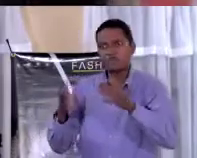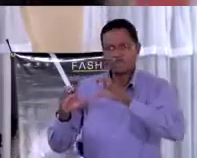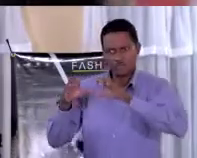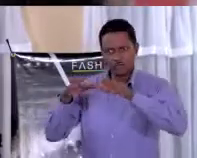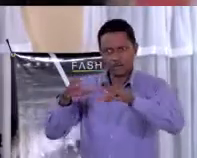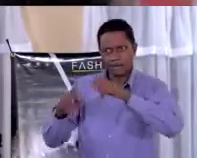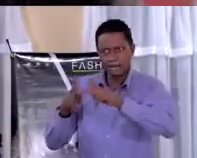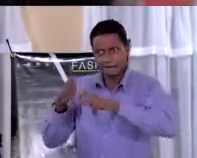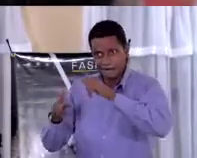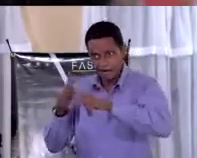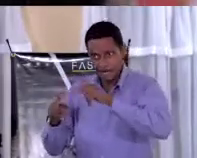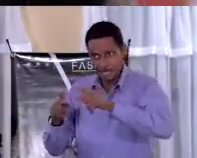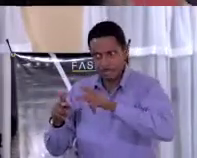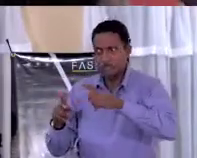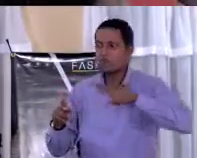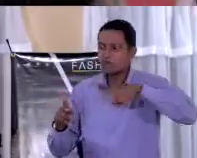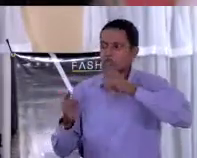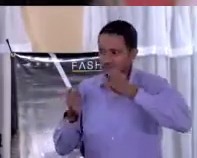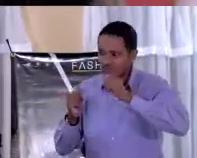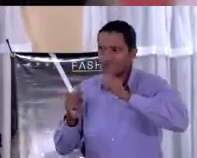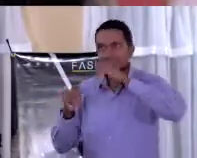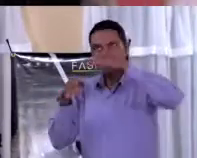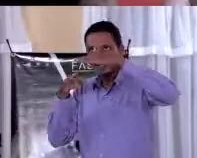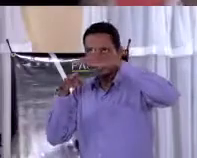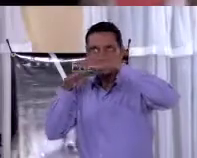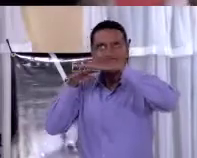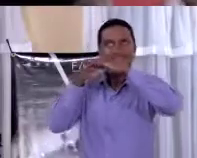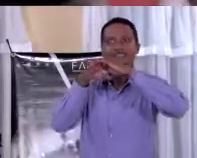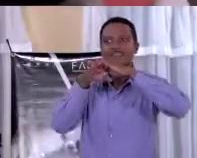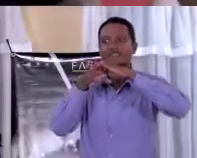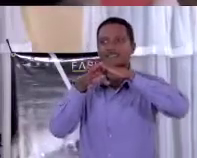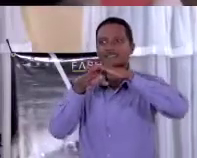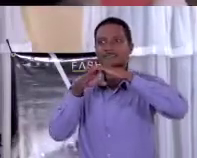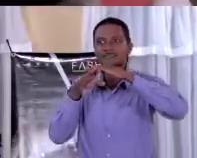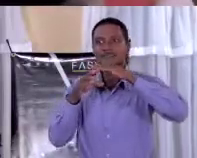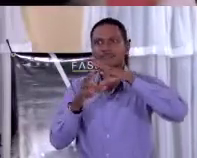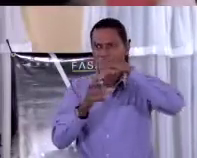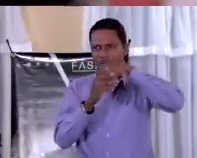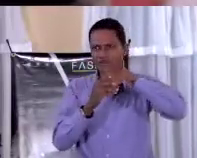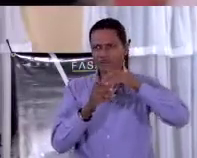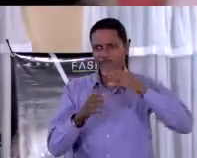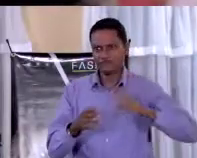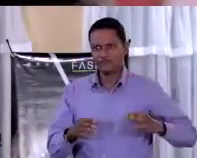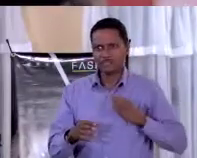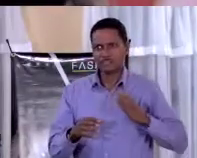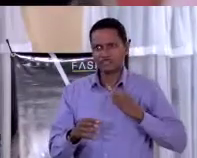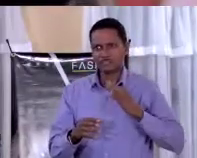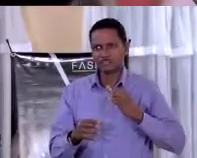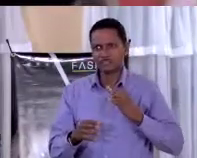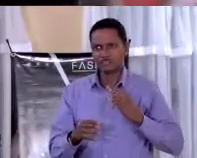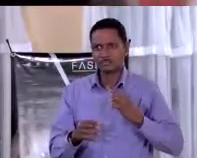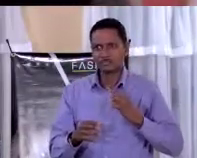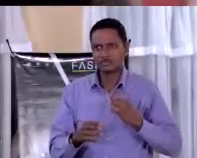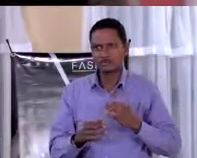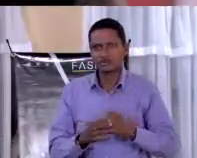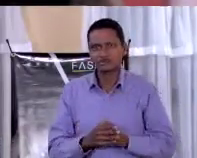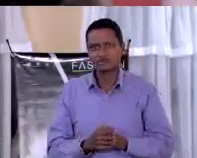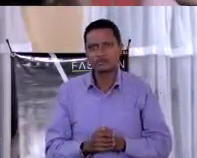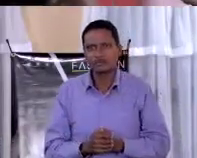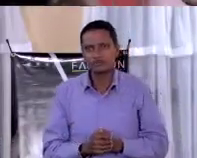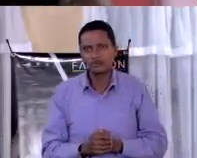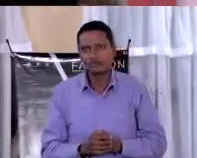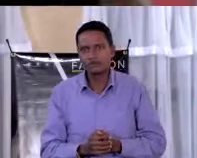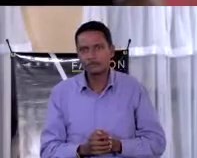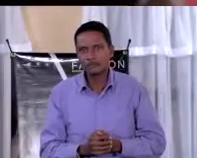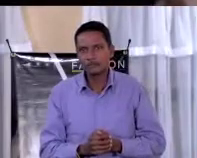international approach, which is for people who already in these big markets, they have stoppers to try to keep us